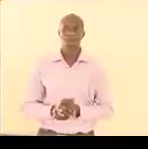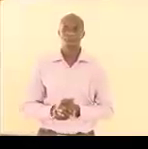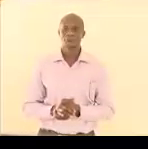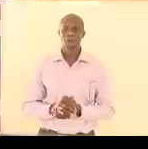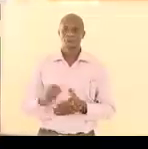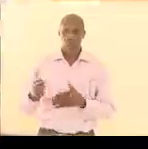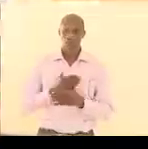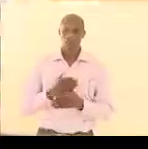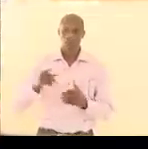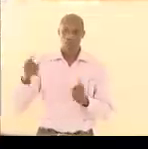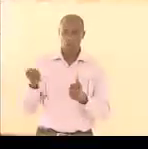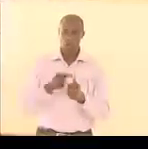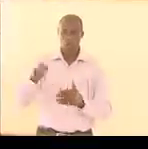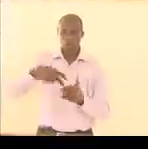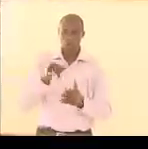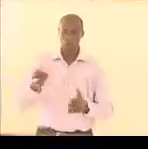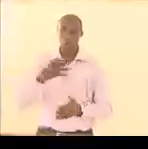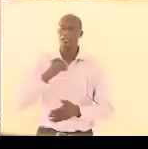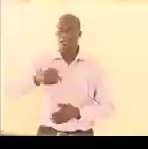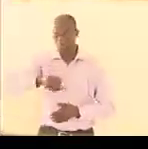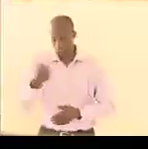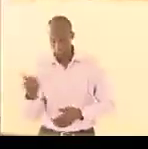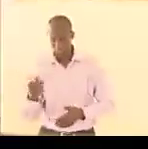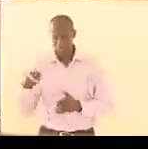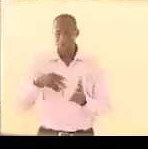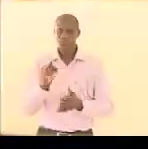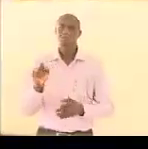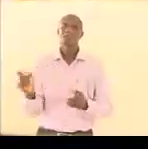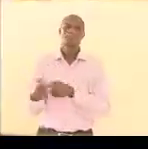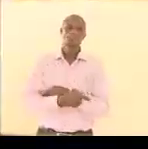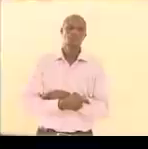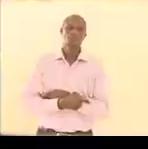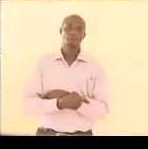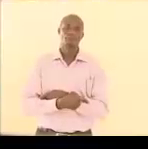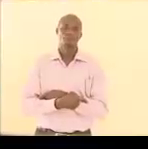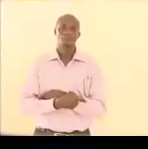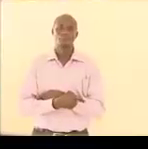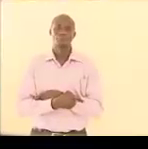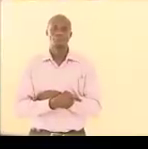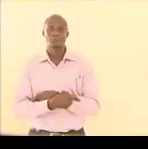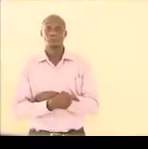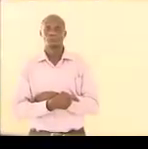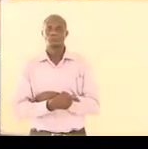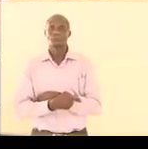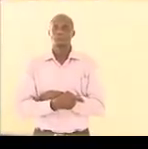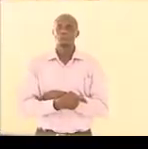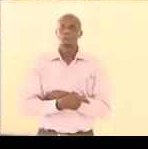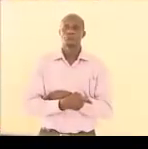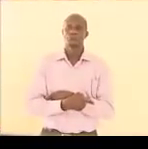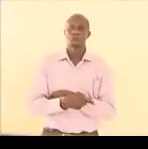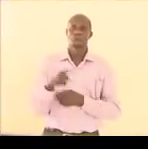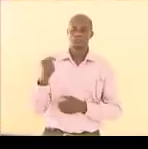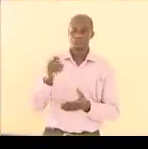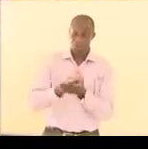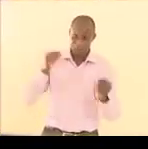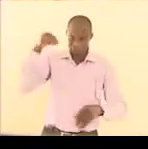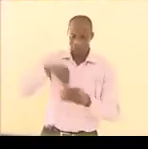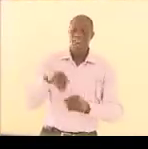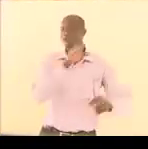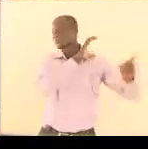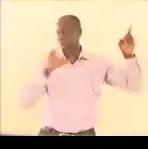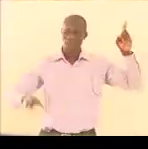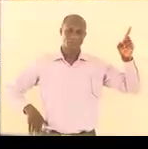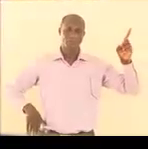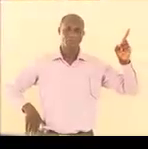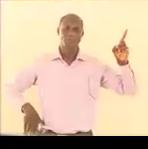the link between the first reading and the other readings of the day is the belief in Christ. The belief